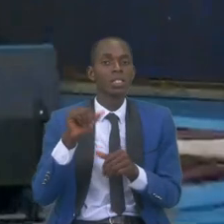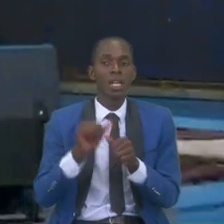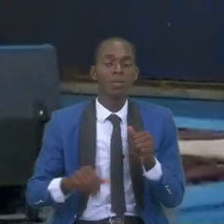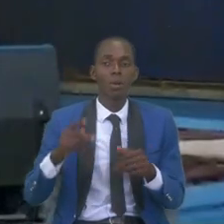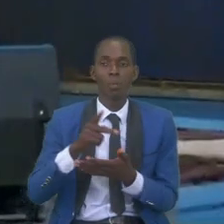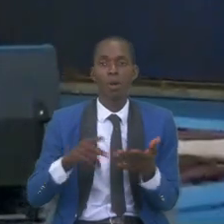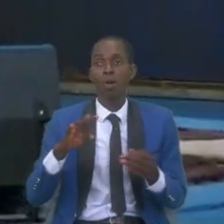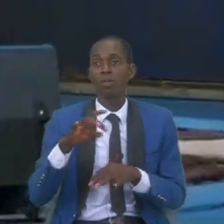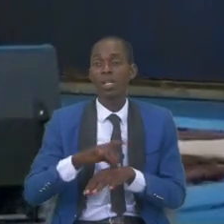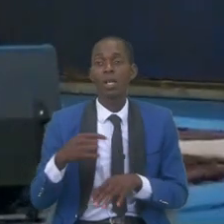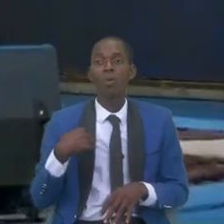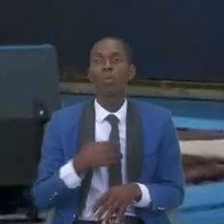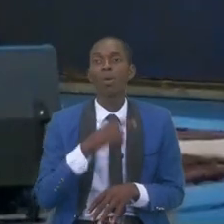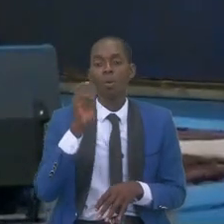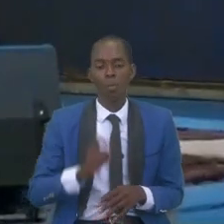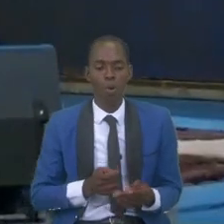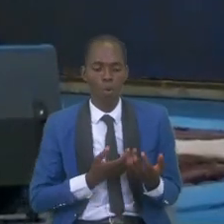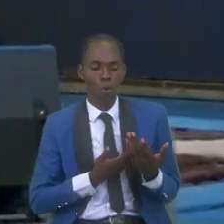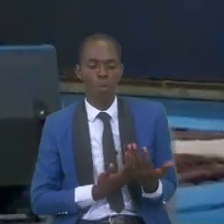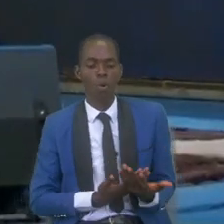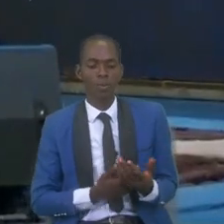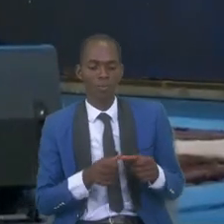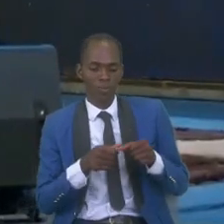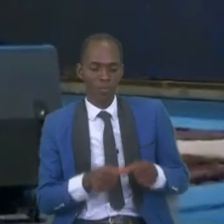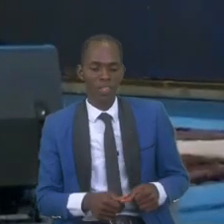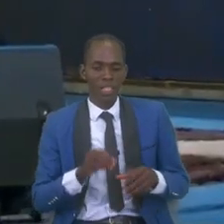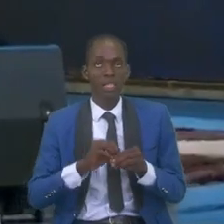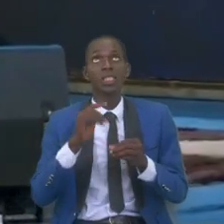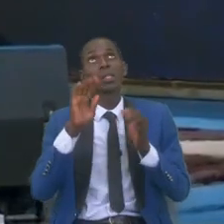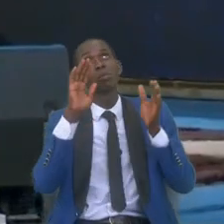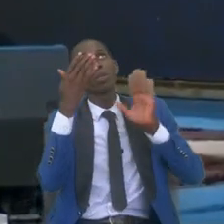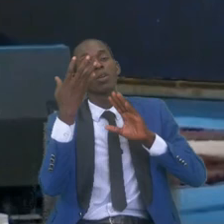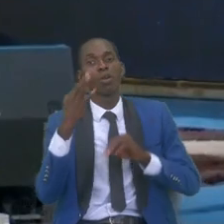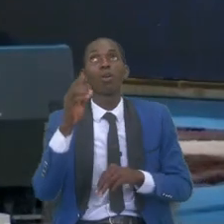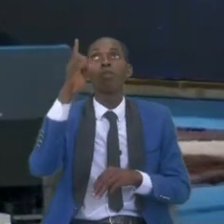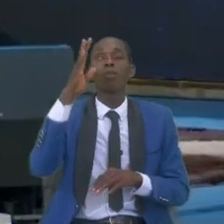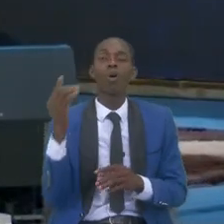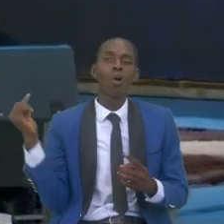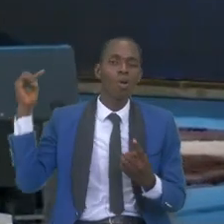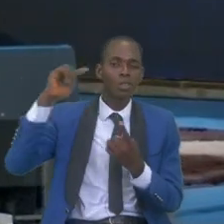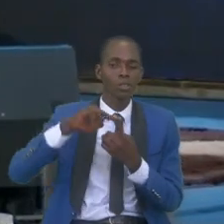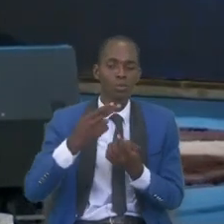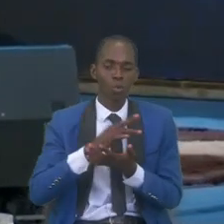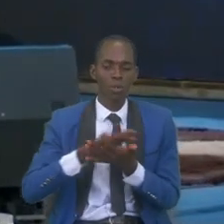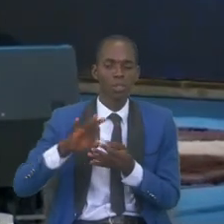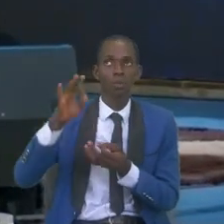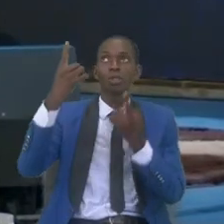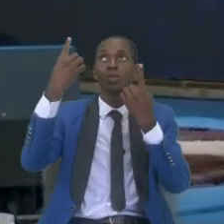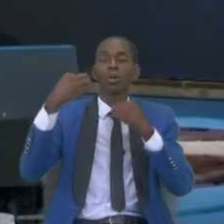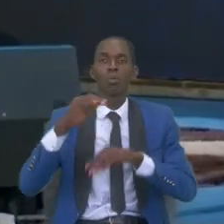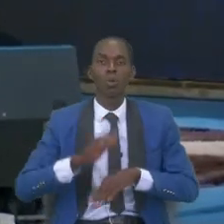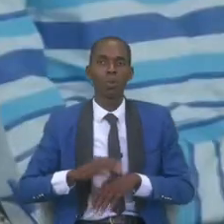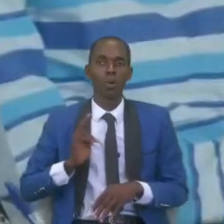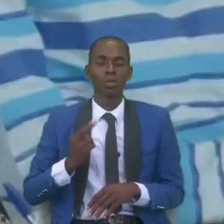we must tarry, we must wait in the presence of God until the Holy Ghost comes upon